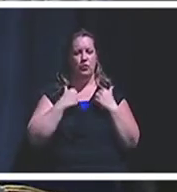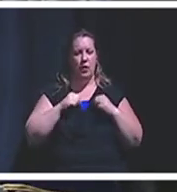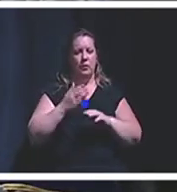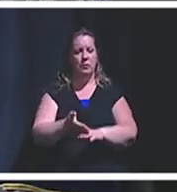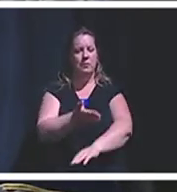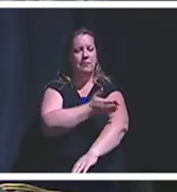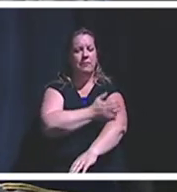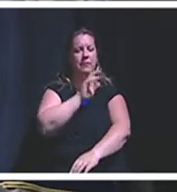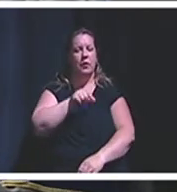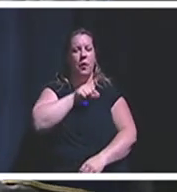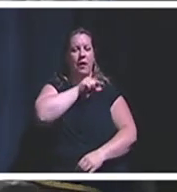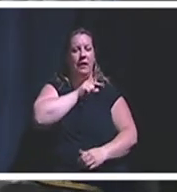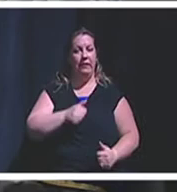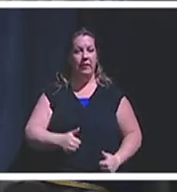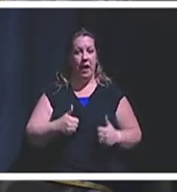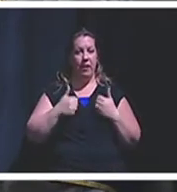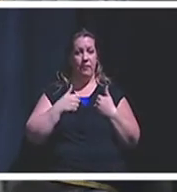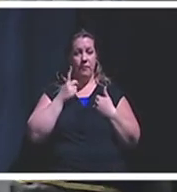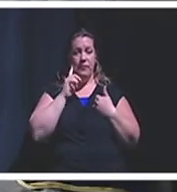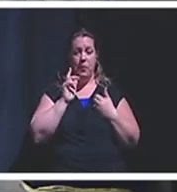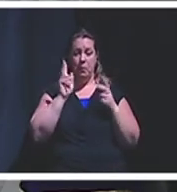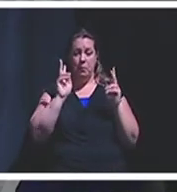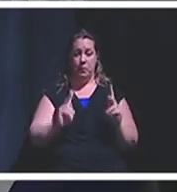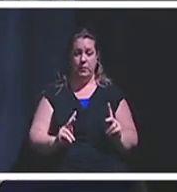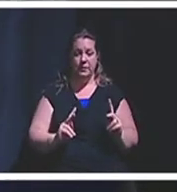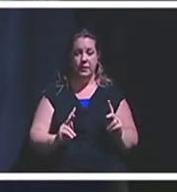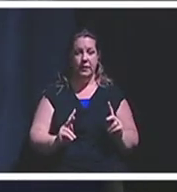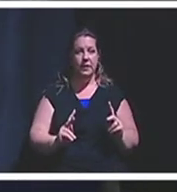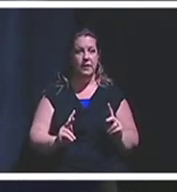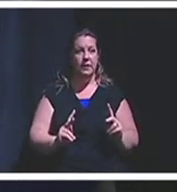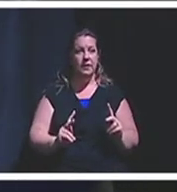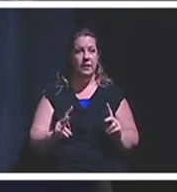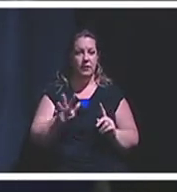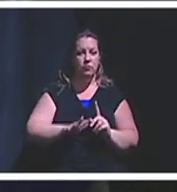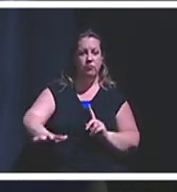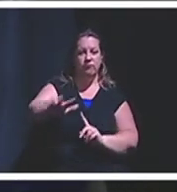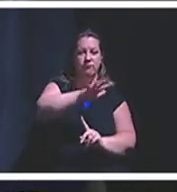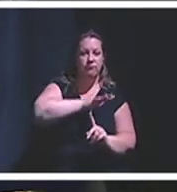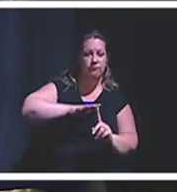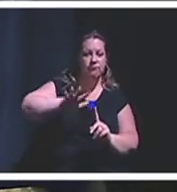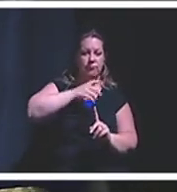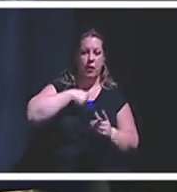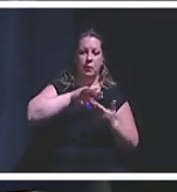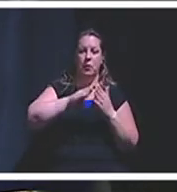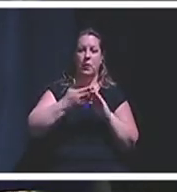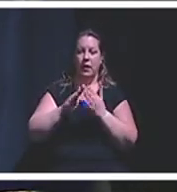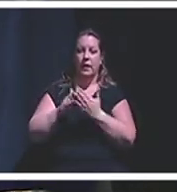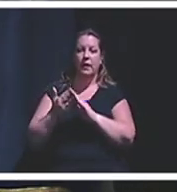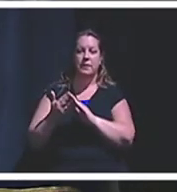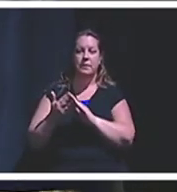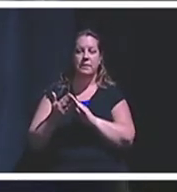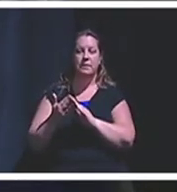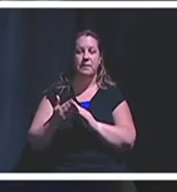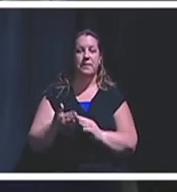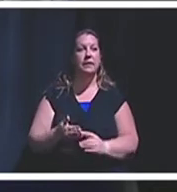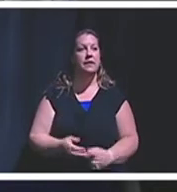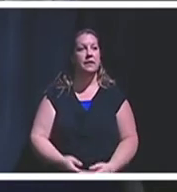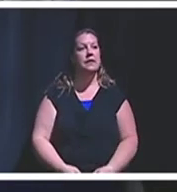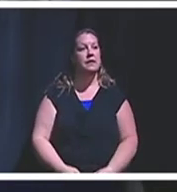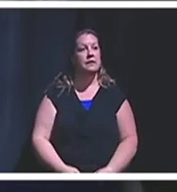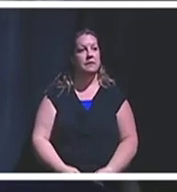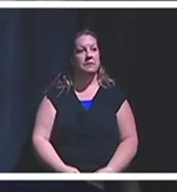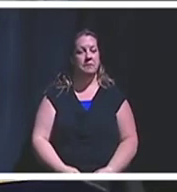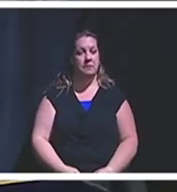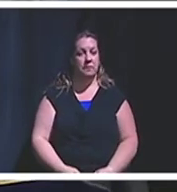of life of the individuals around you. So whatever path you